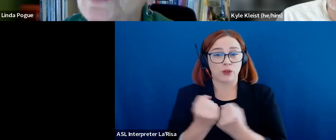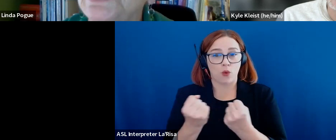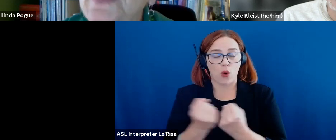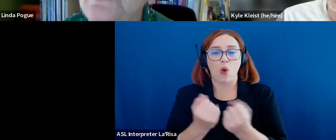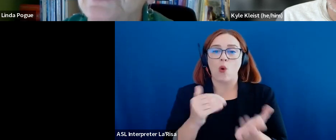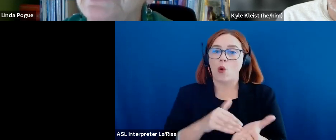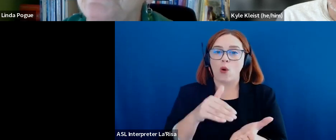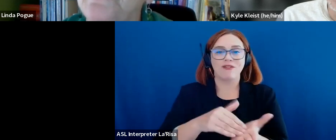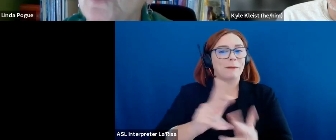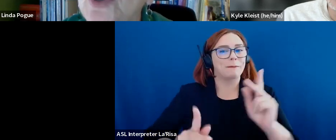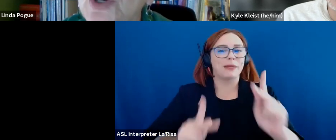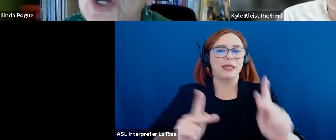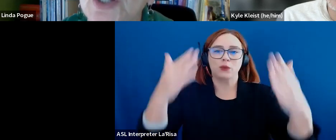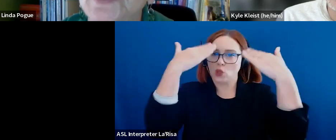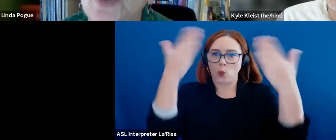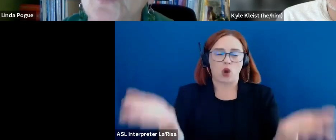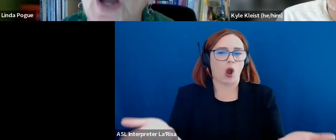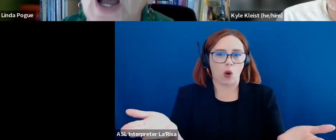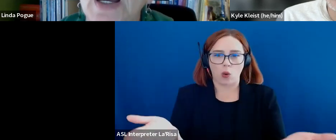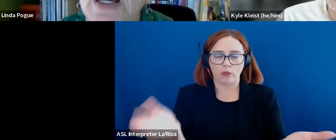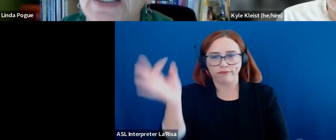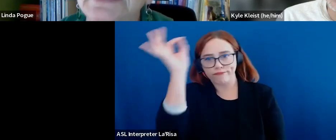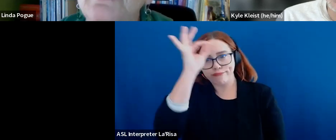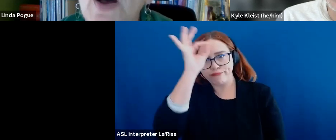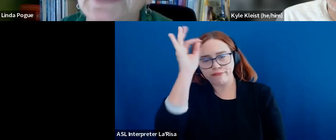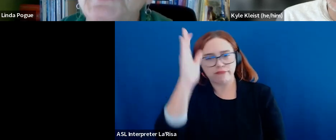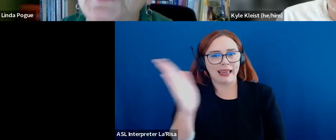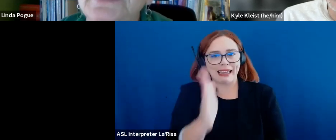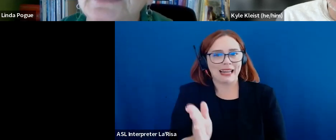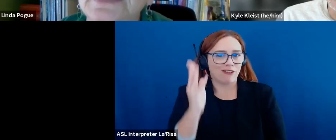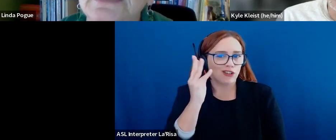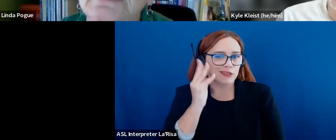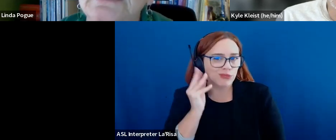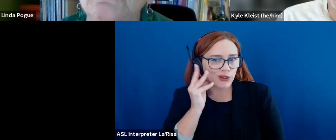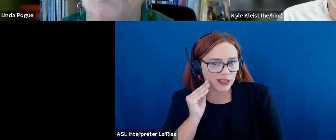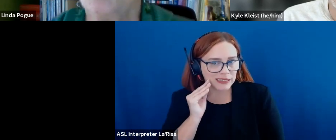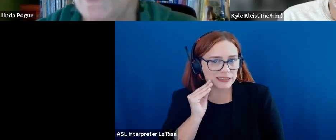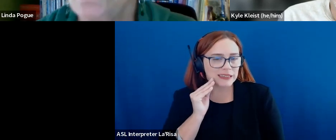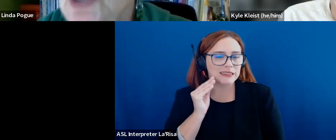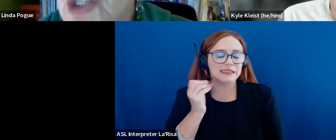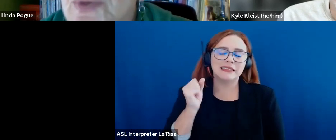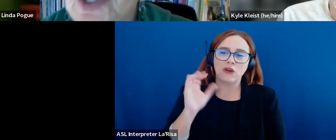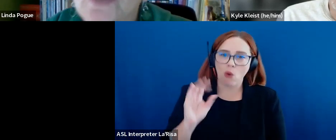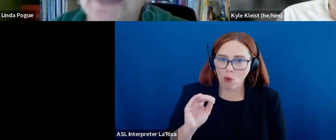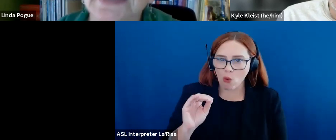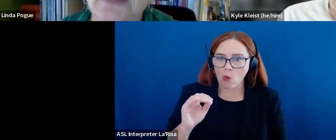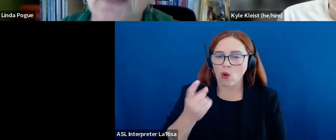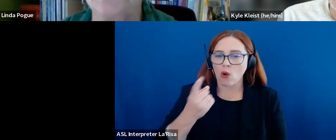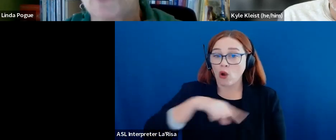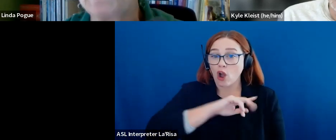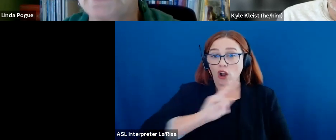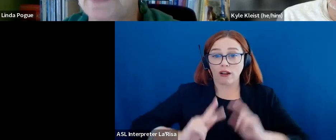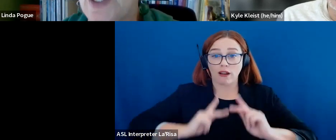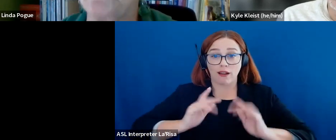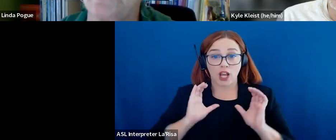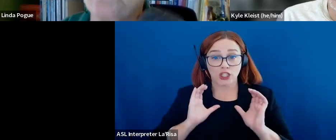They've not experienced it before. So it's my experience that our consumers don't necessarily